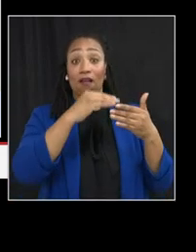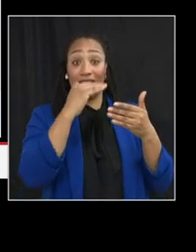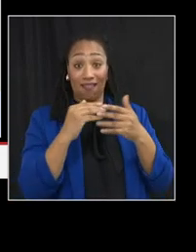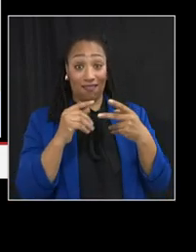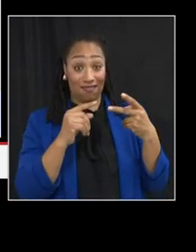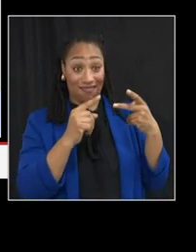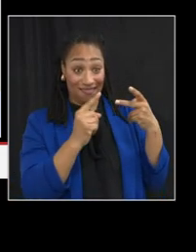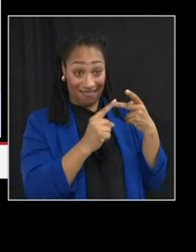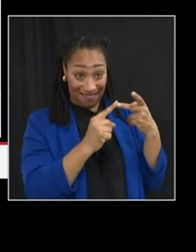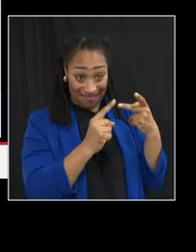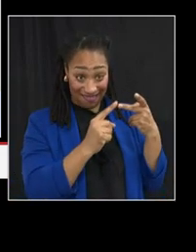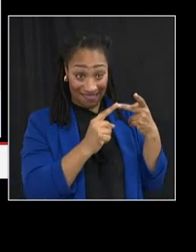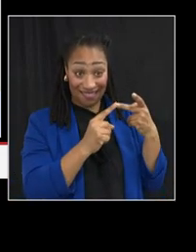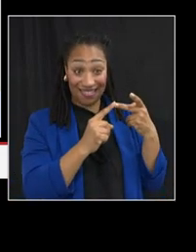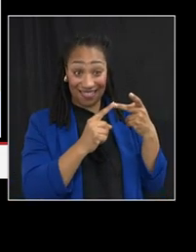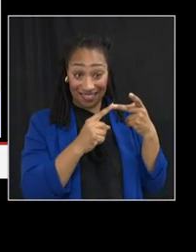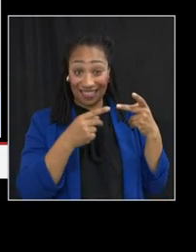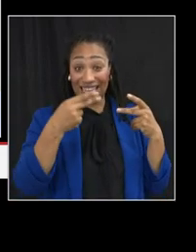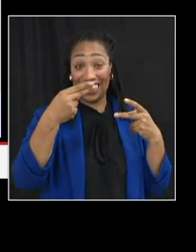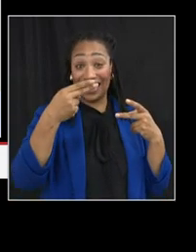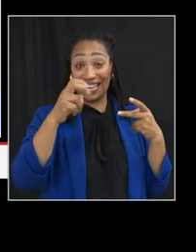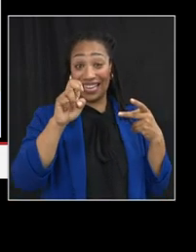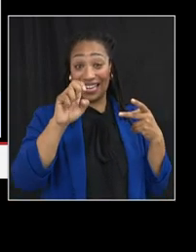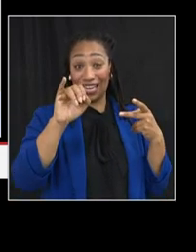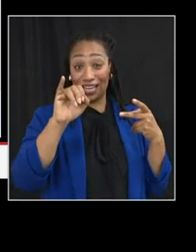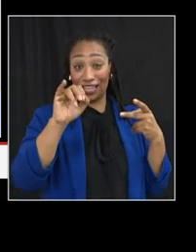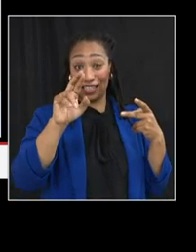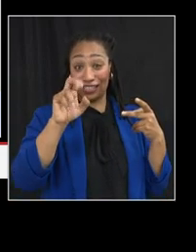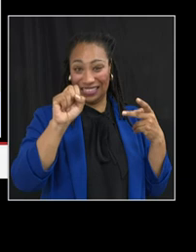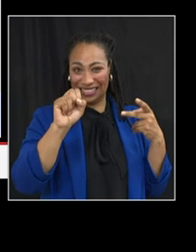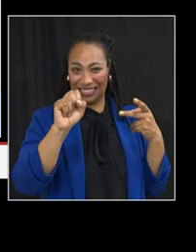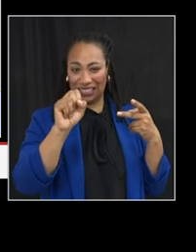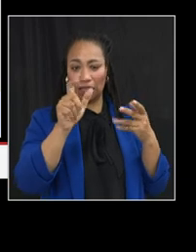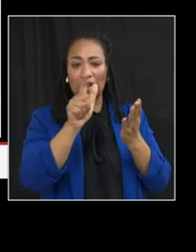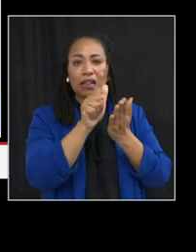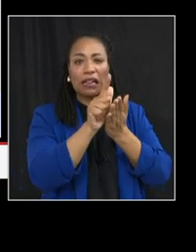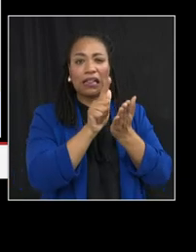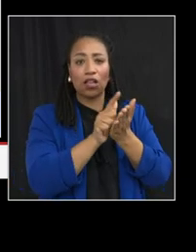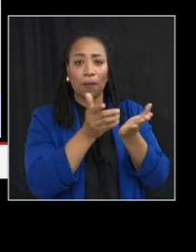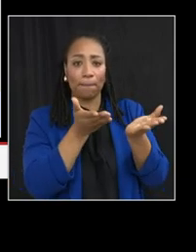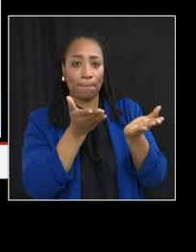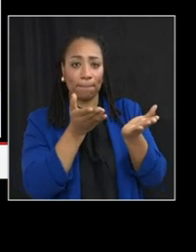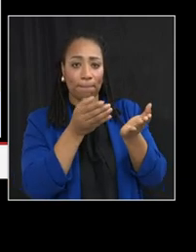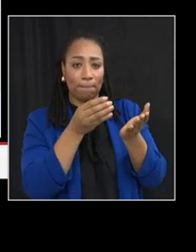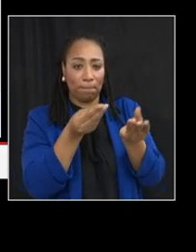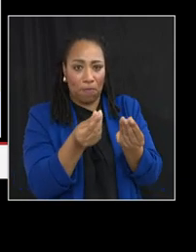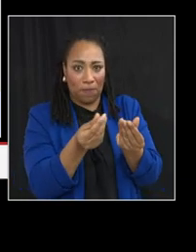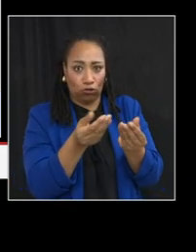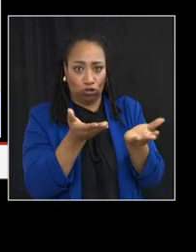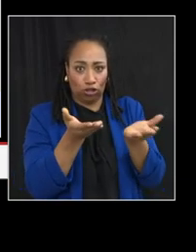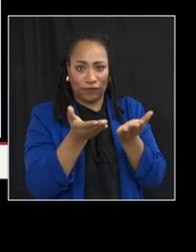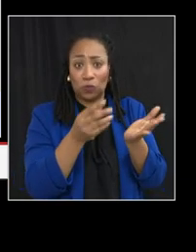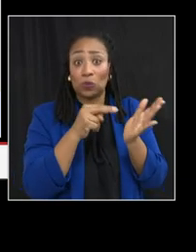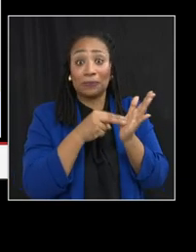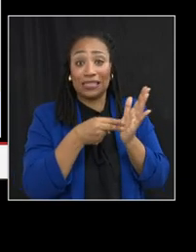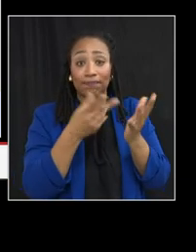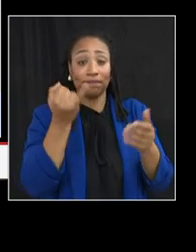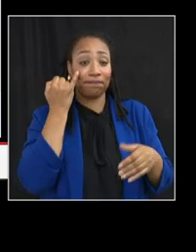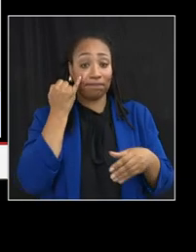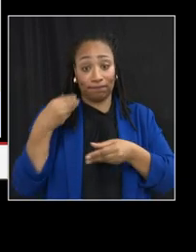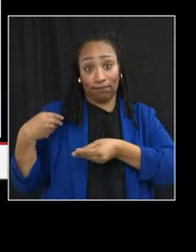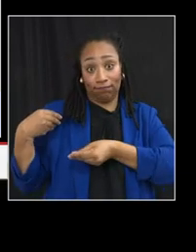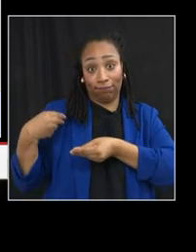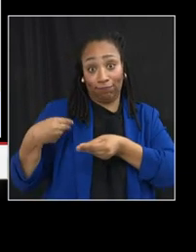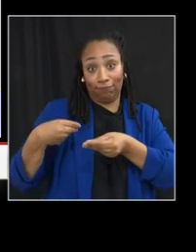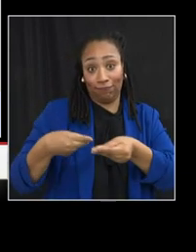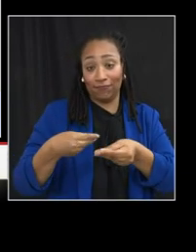making sure that your home can stay within your family as the generations proceed. And $101 million to